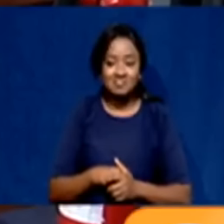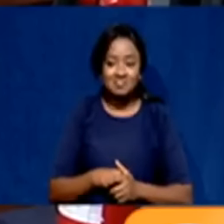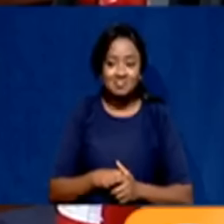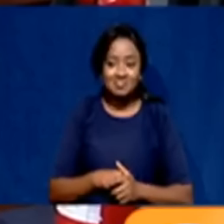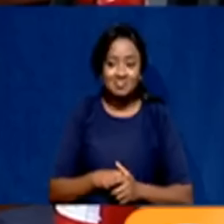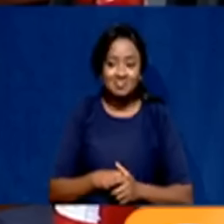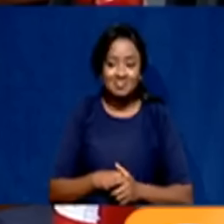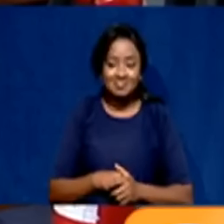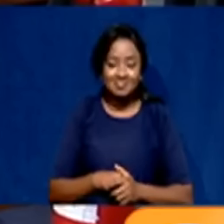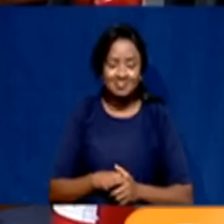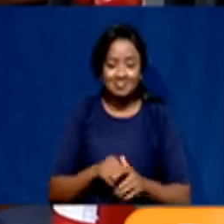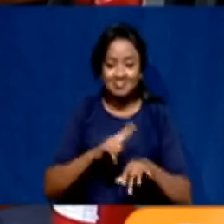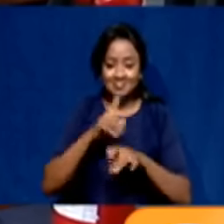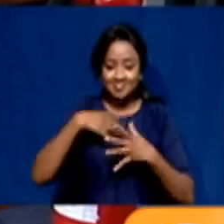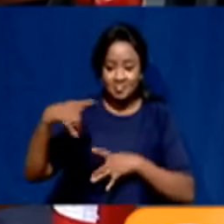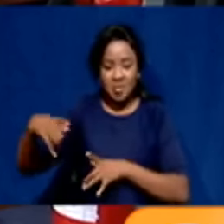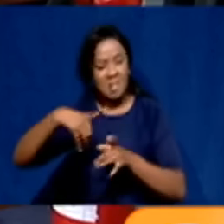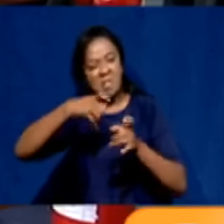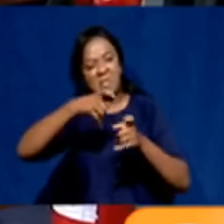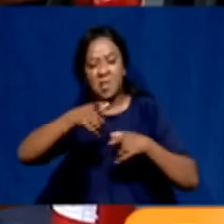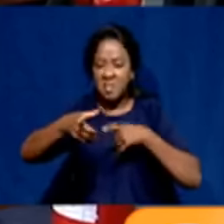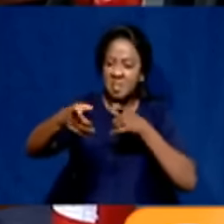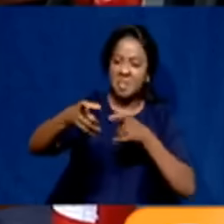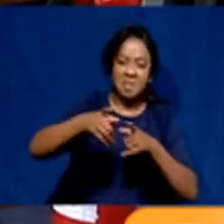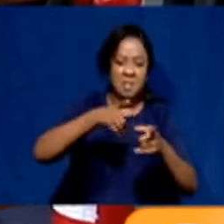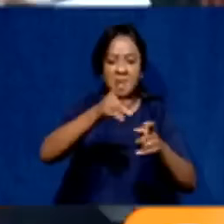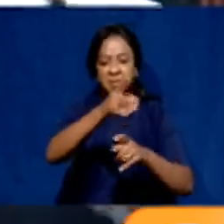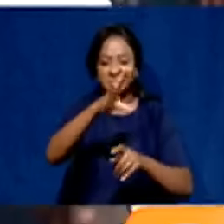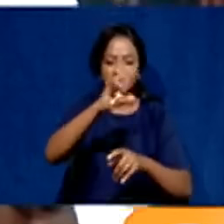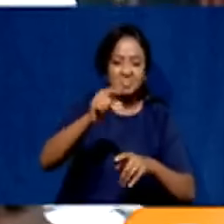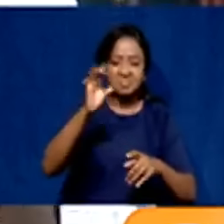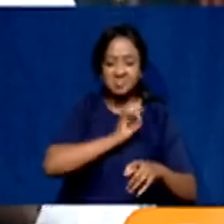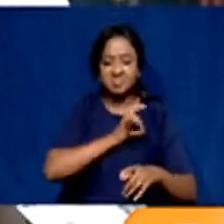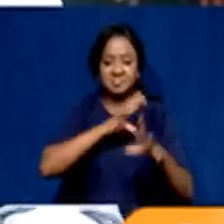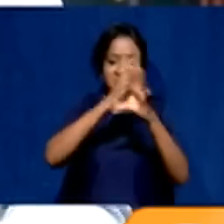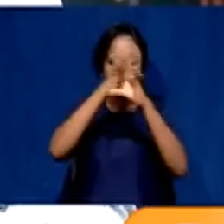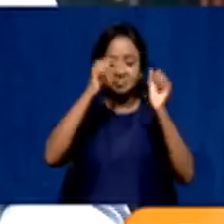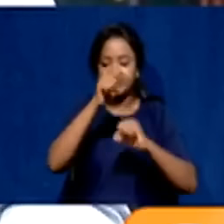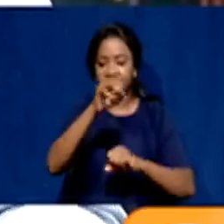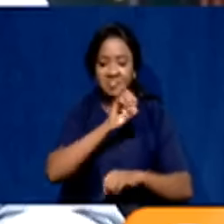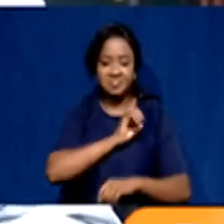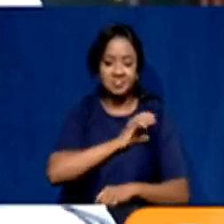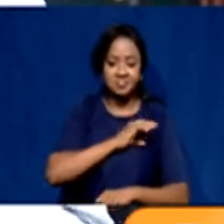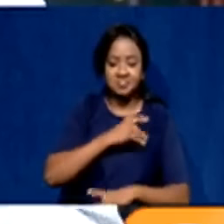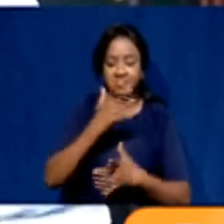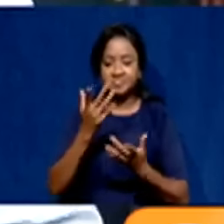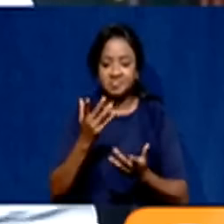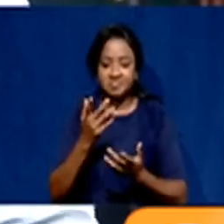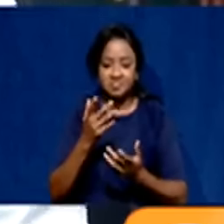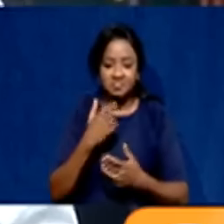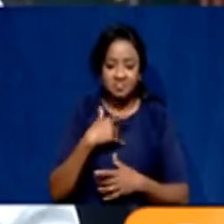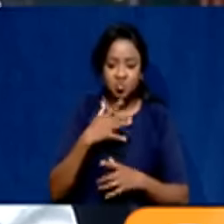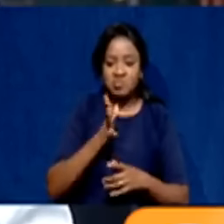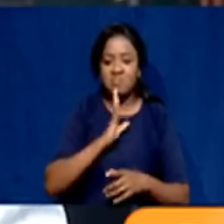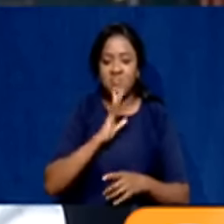successful. So when critics talk about you all, some of you being afraid of the president or being afraid of, you know, in his, nobody